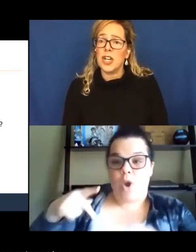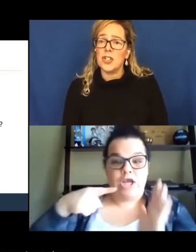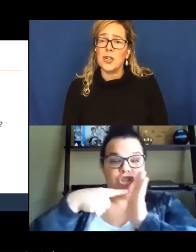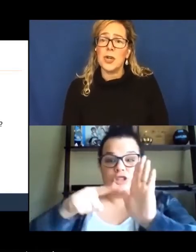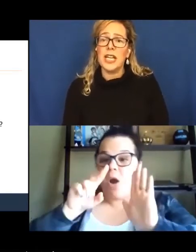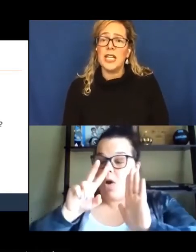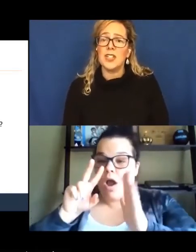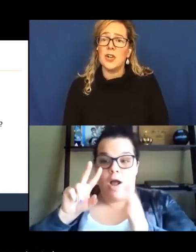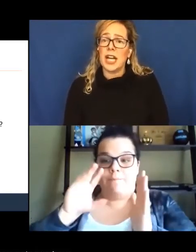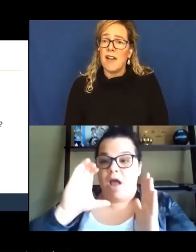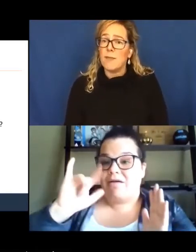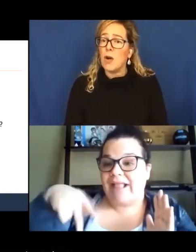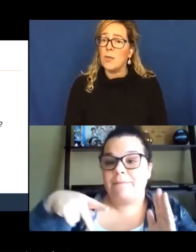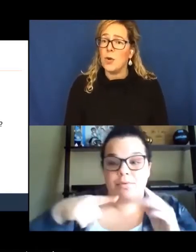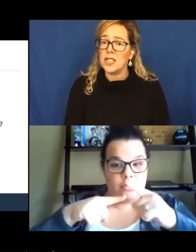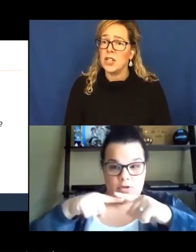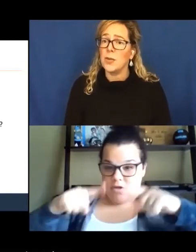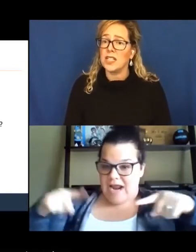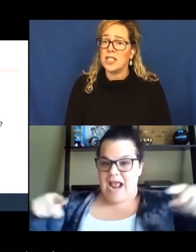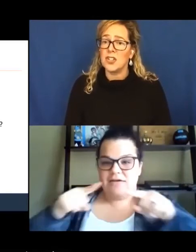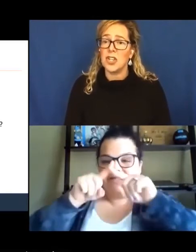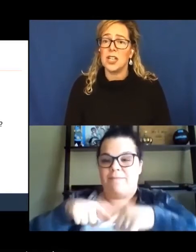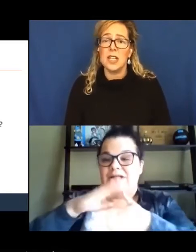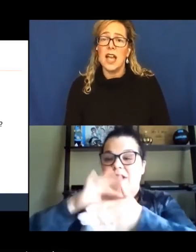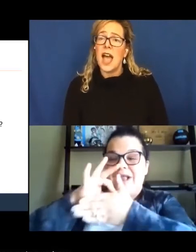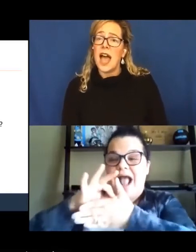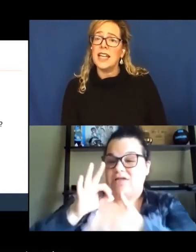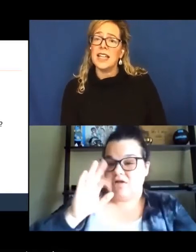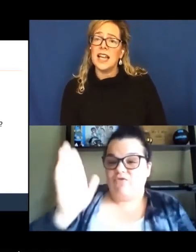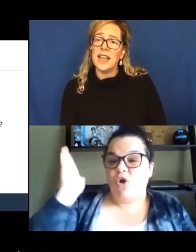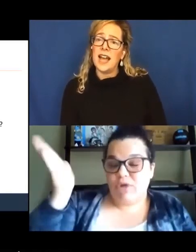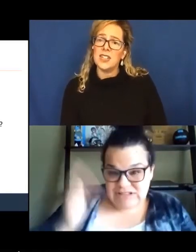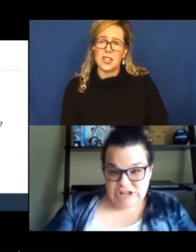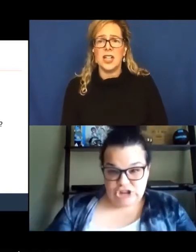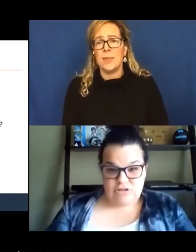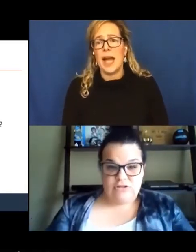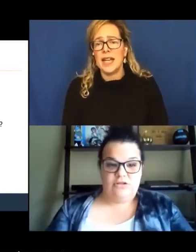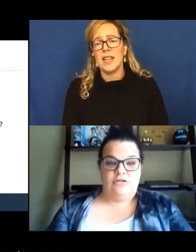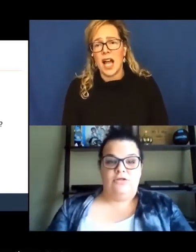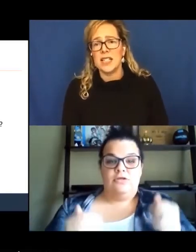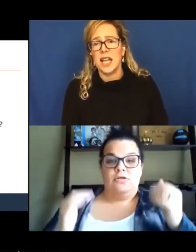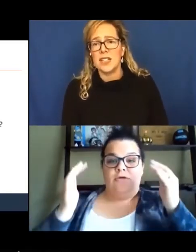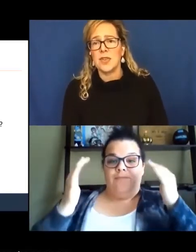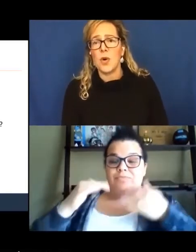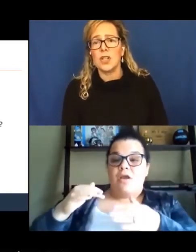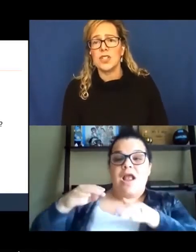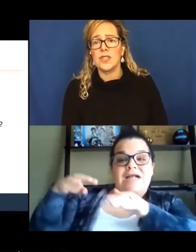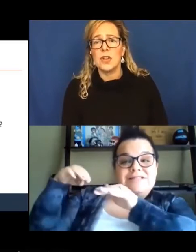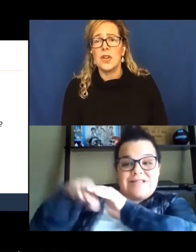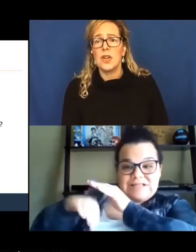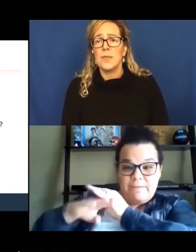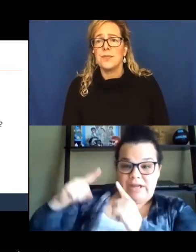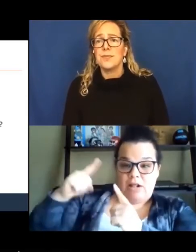going to share screens? Are you going to have PowerPoints in your presentation? Anything like that, it's going to depend on the content, of